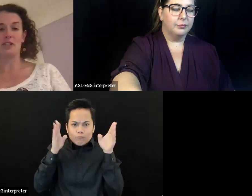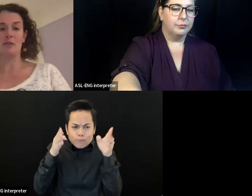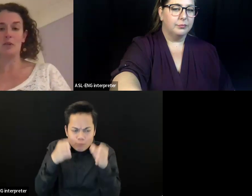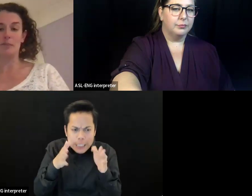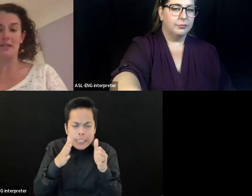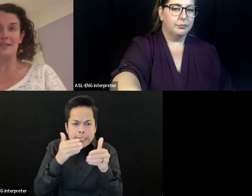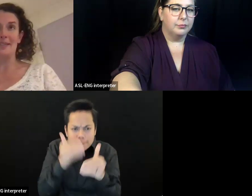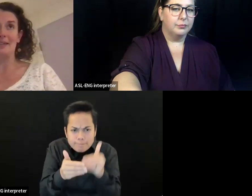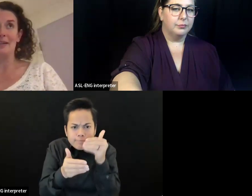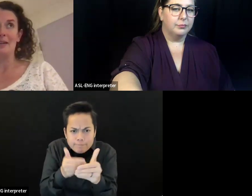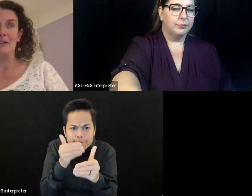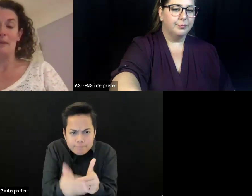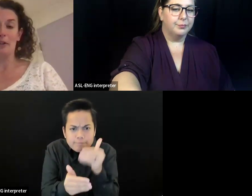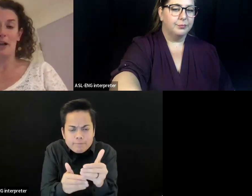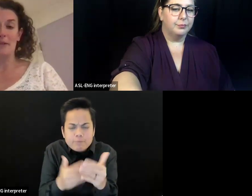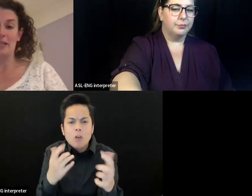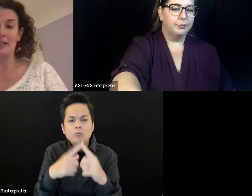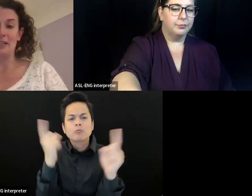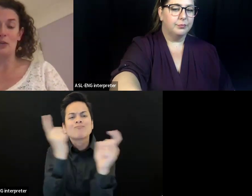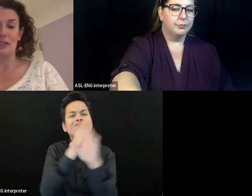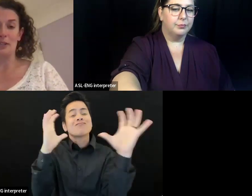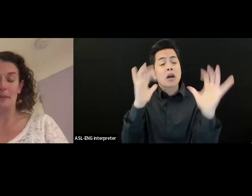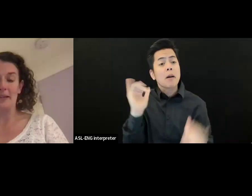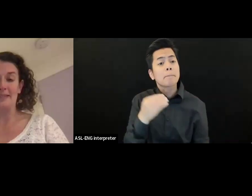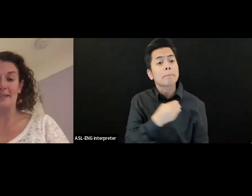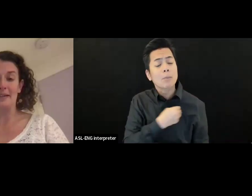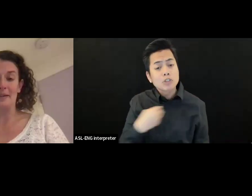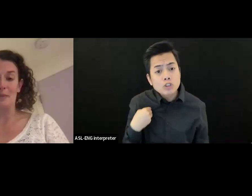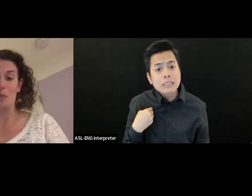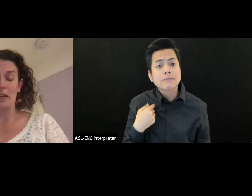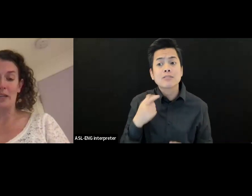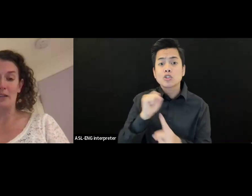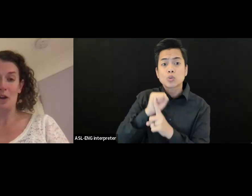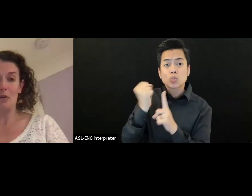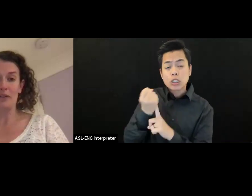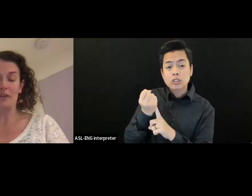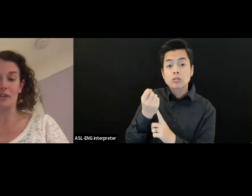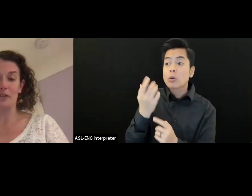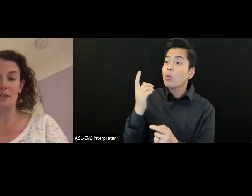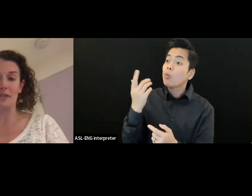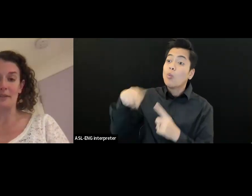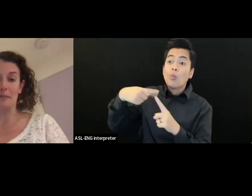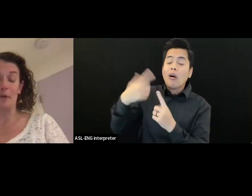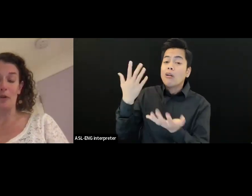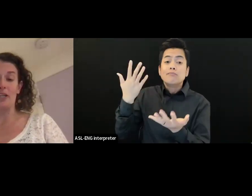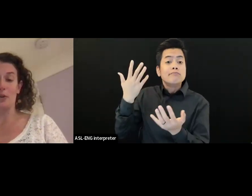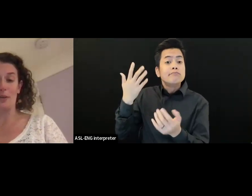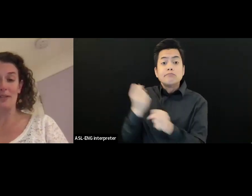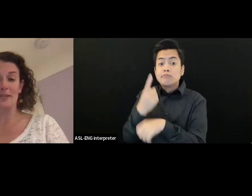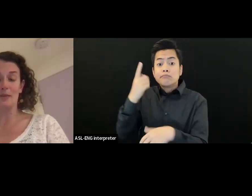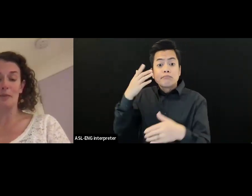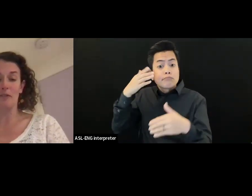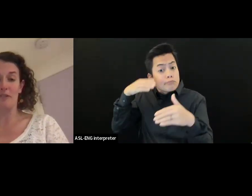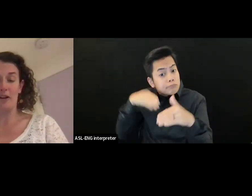of situation, which means that if people are coming in and using the space, we know that there's going to be some community